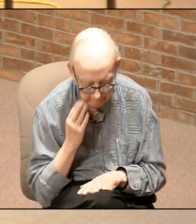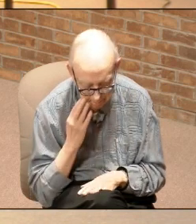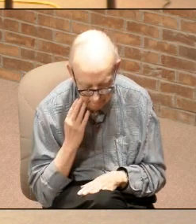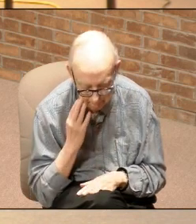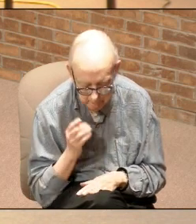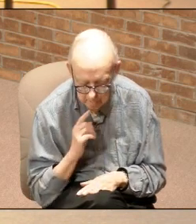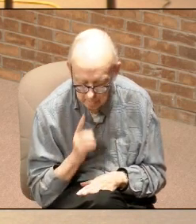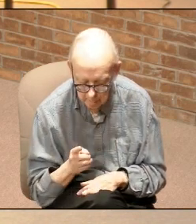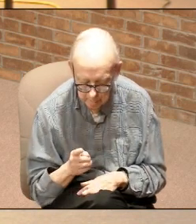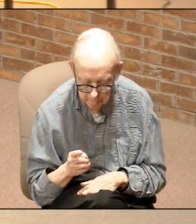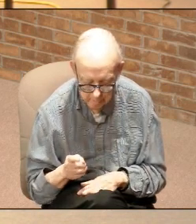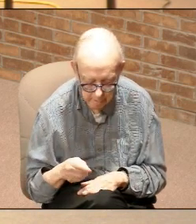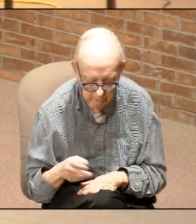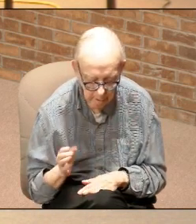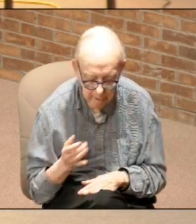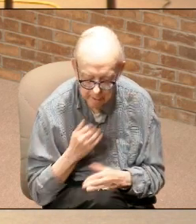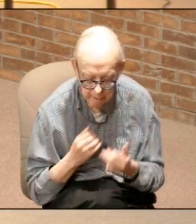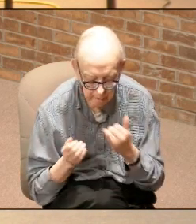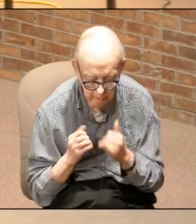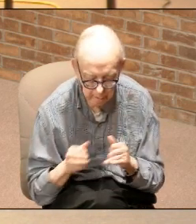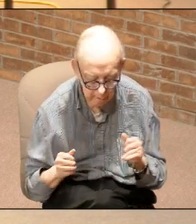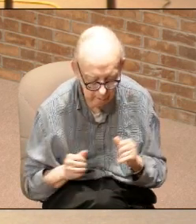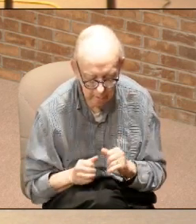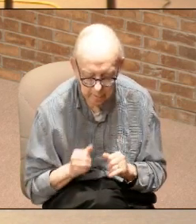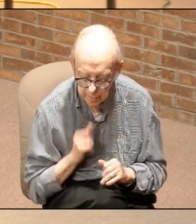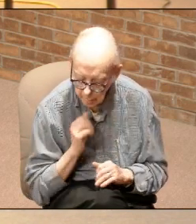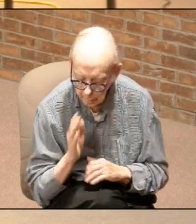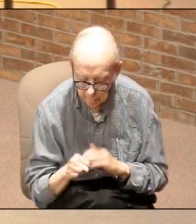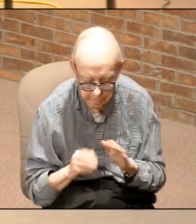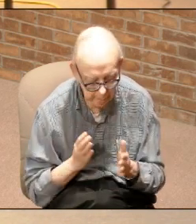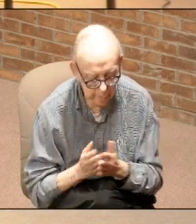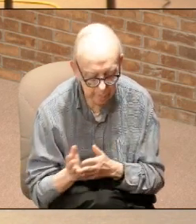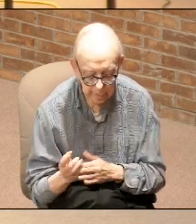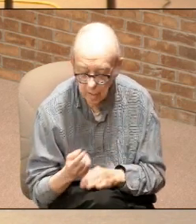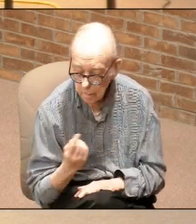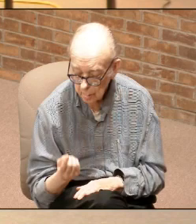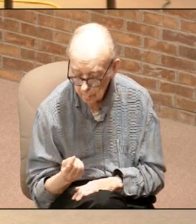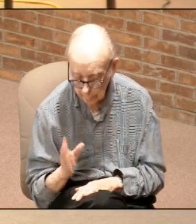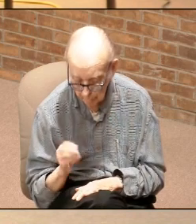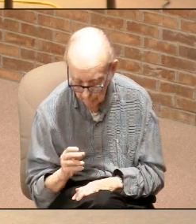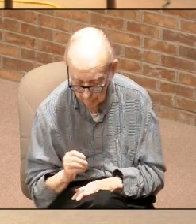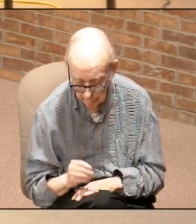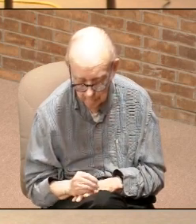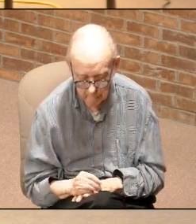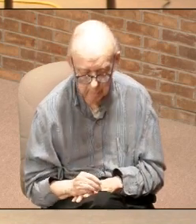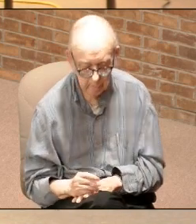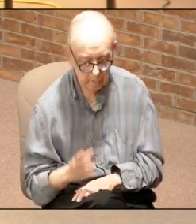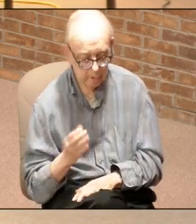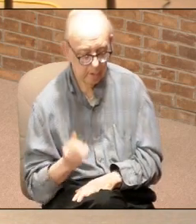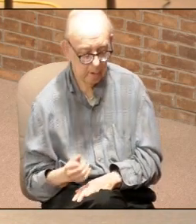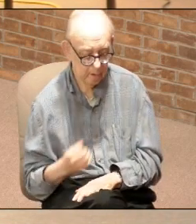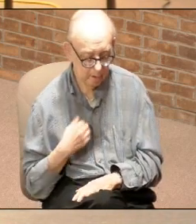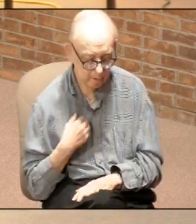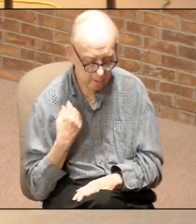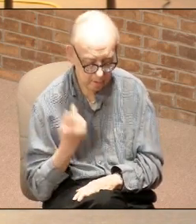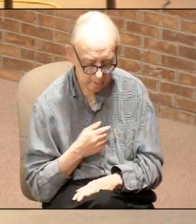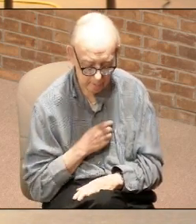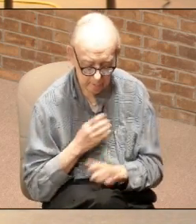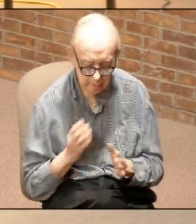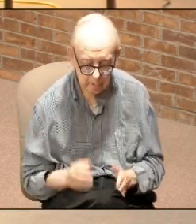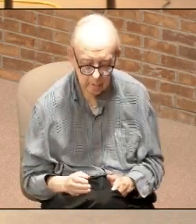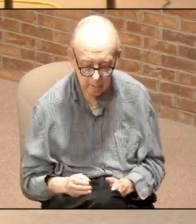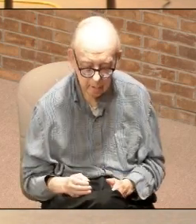this is a very high crime area you're not going to walk through there by yourself so why is it that we as